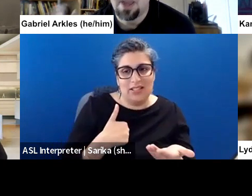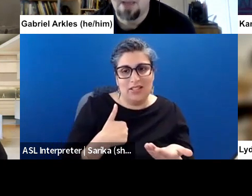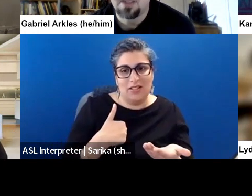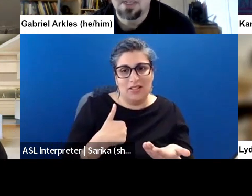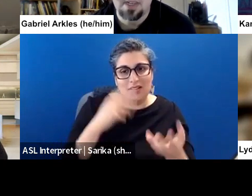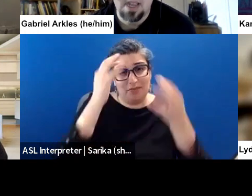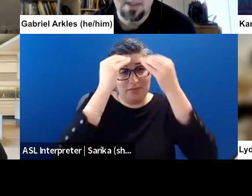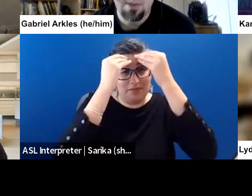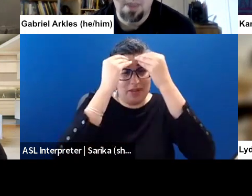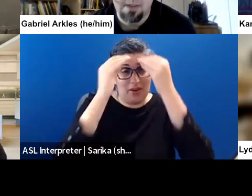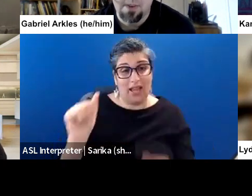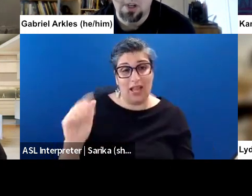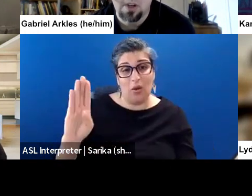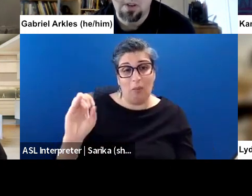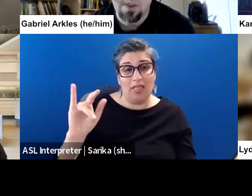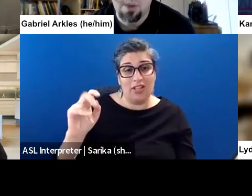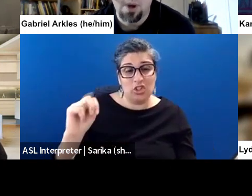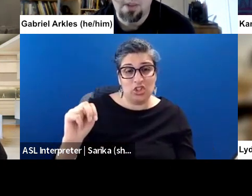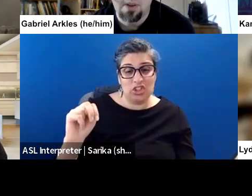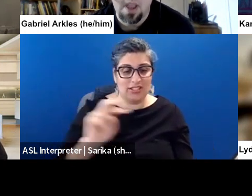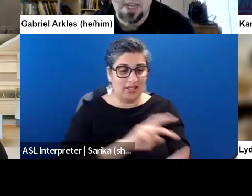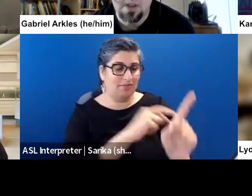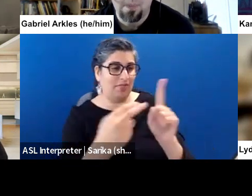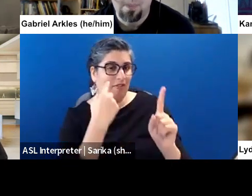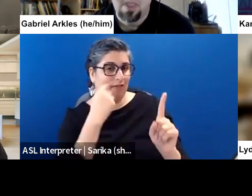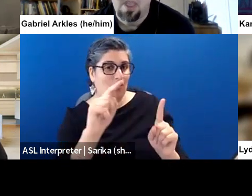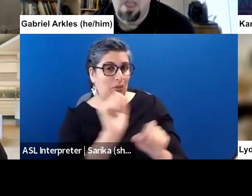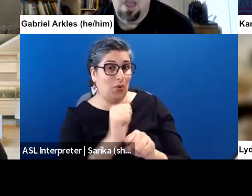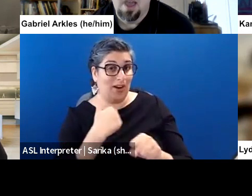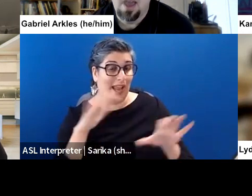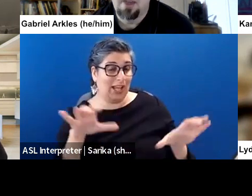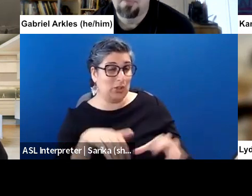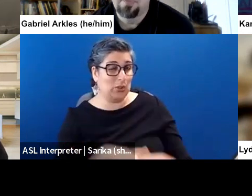thinking about abolition as a framing for the work that I do.